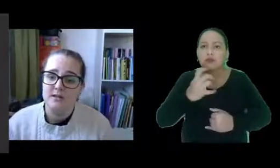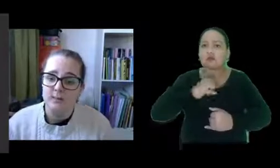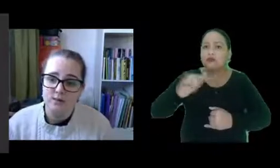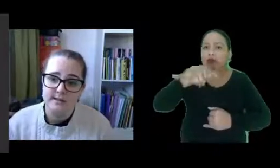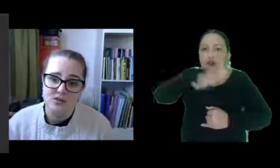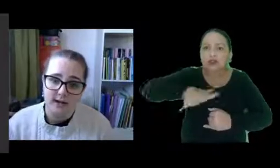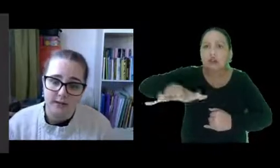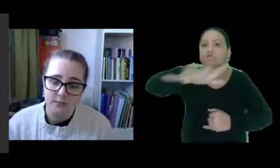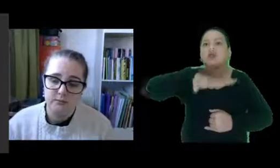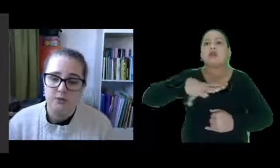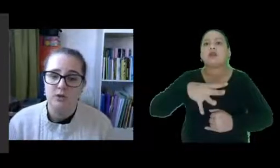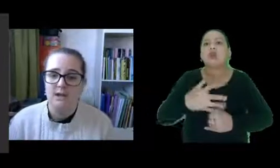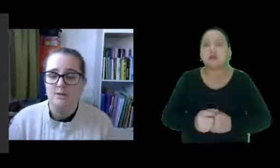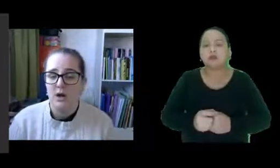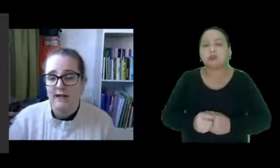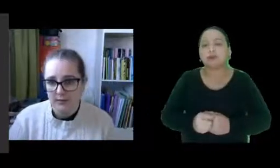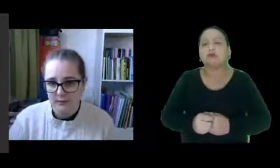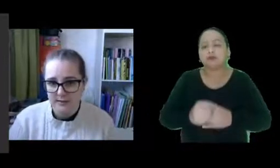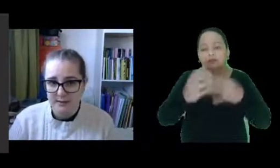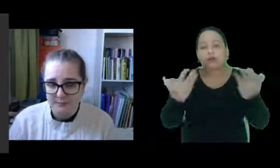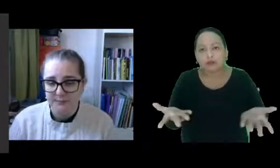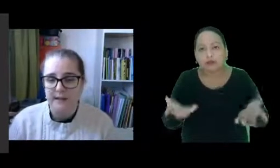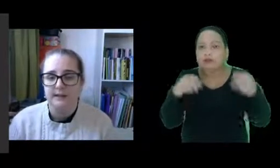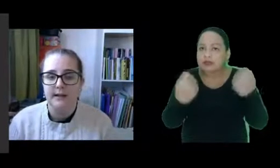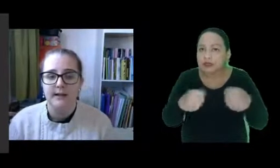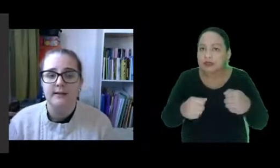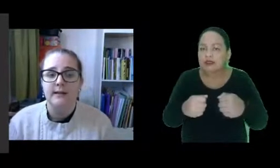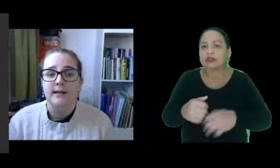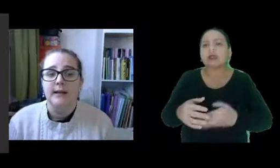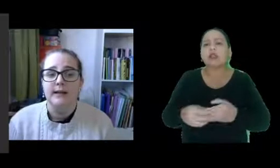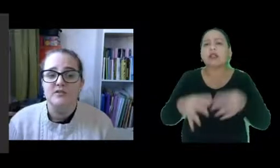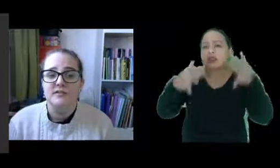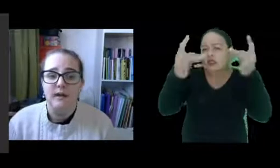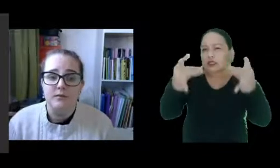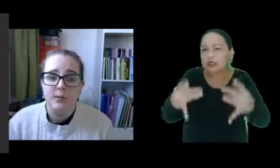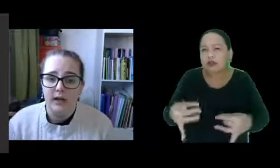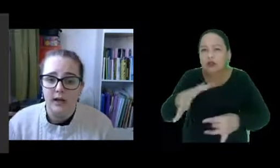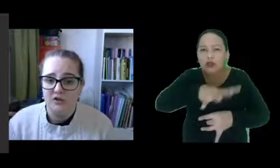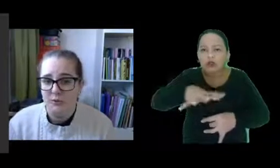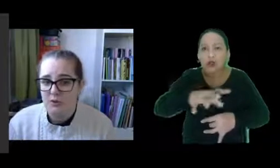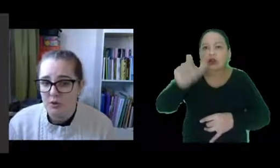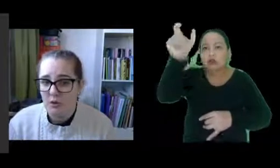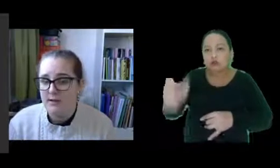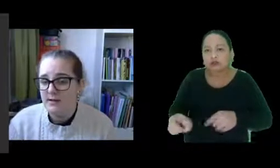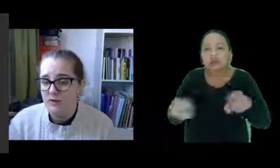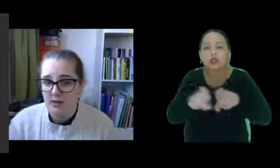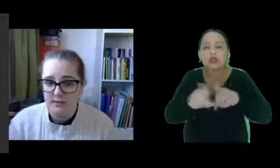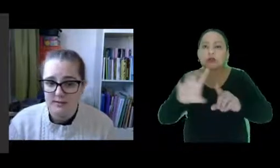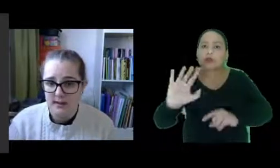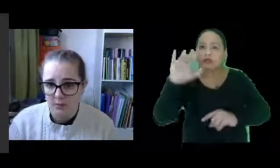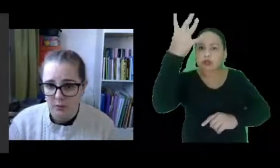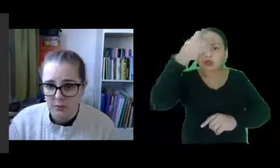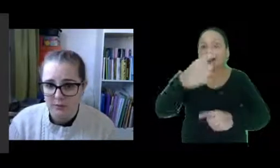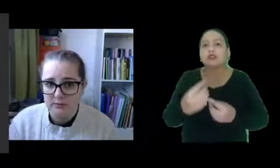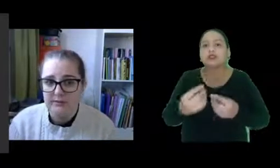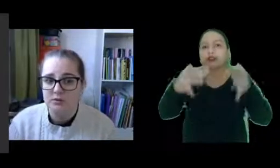translation of the message for people in general, in this case, the translation. He describes an environment, people and actions